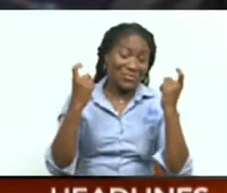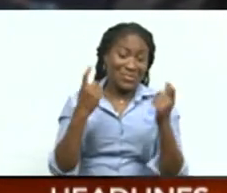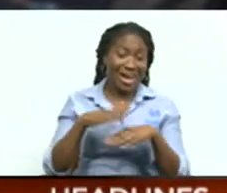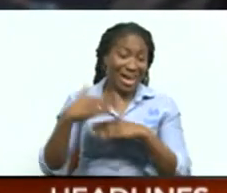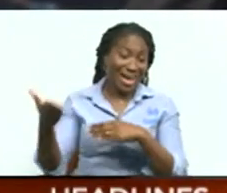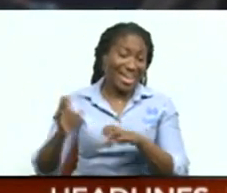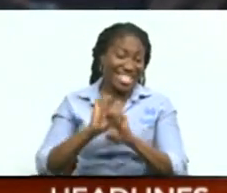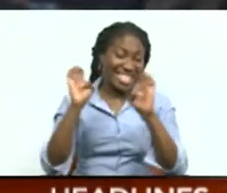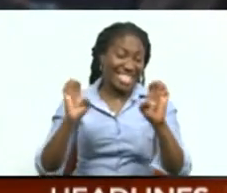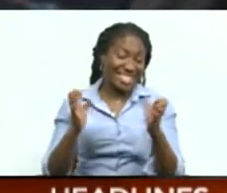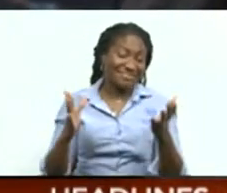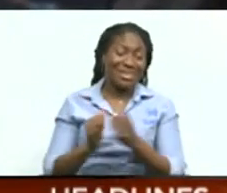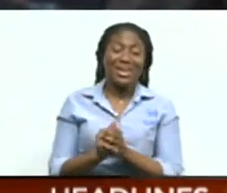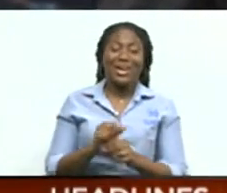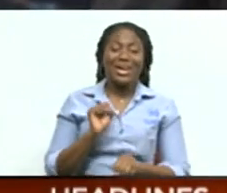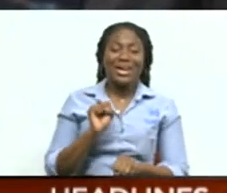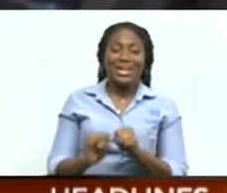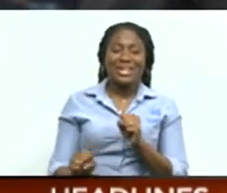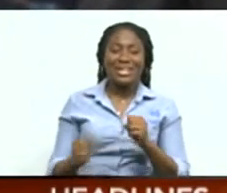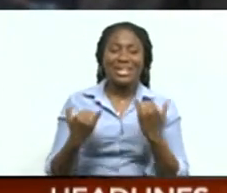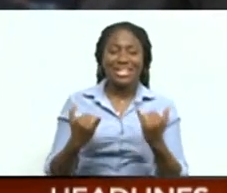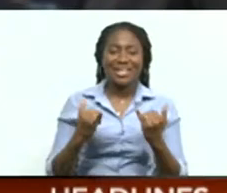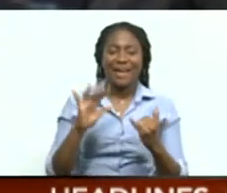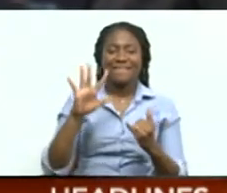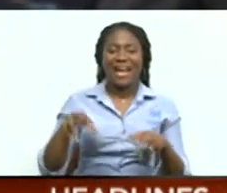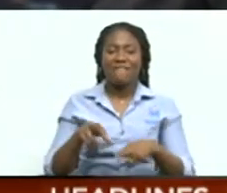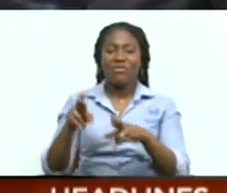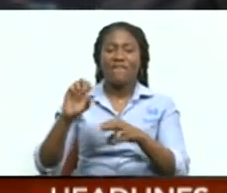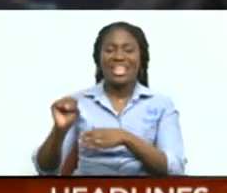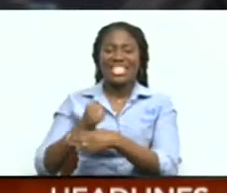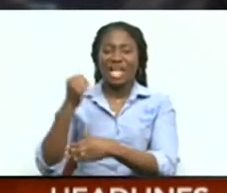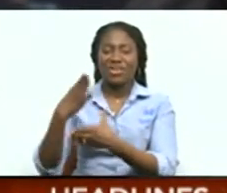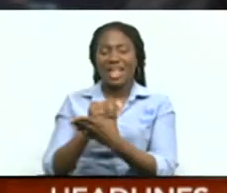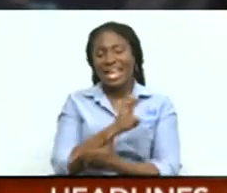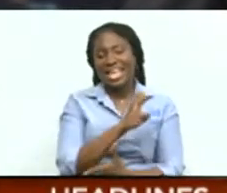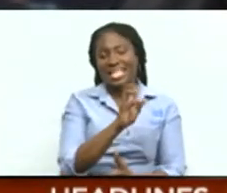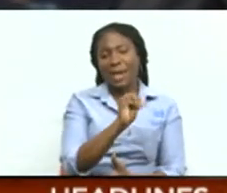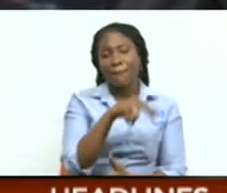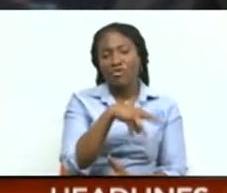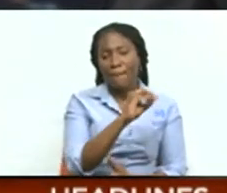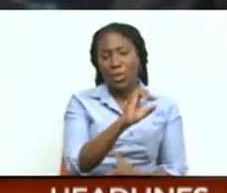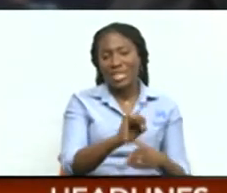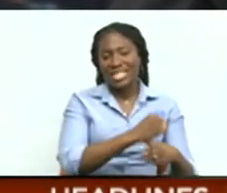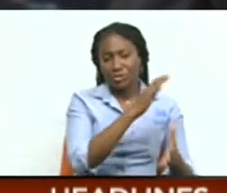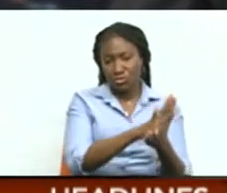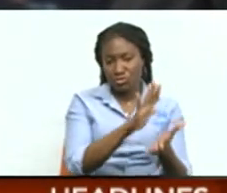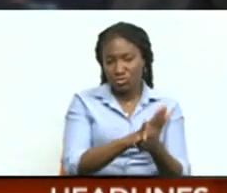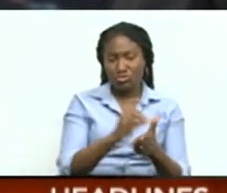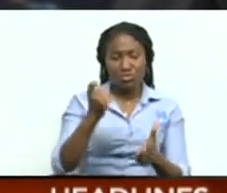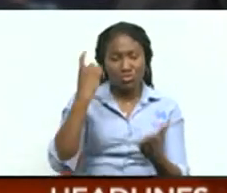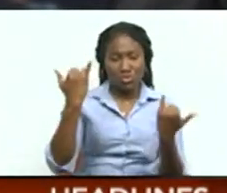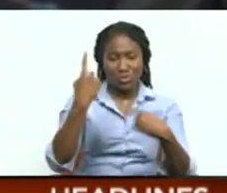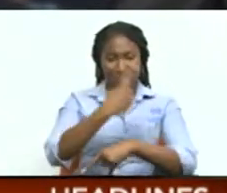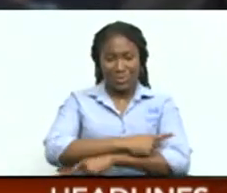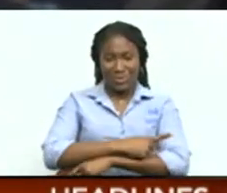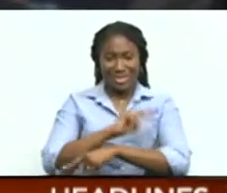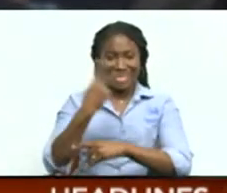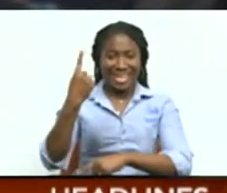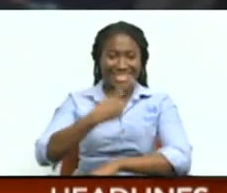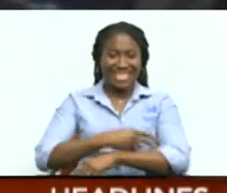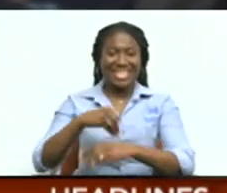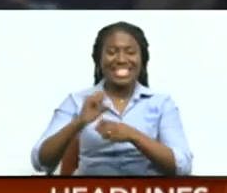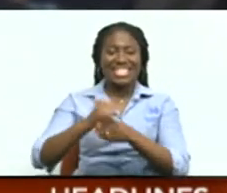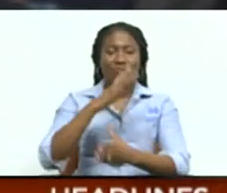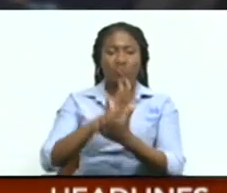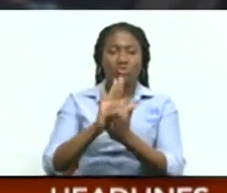Easter week leading up. Now, Five Rivers Secondary and East Mukurapo Secondary secured girls' titles today, day two of the secondary